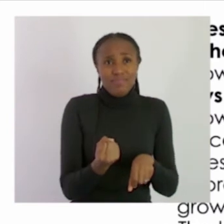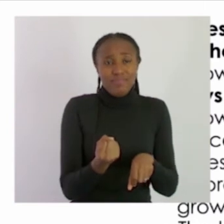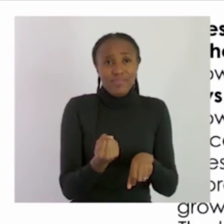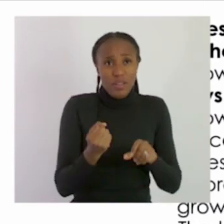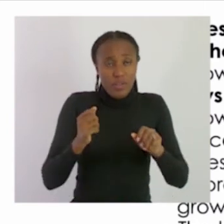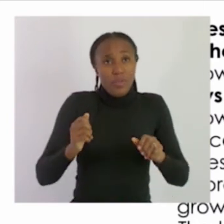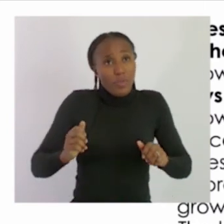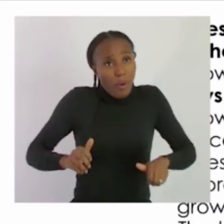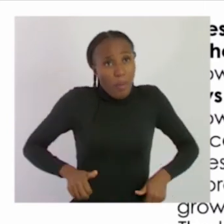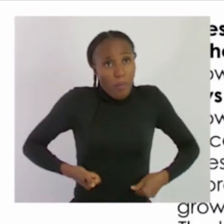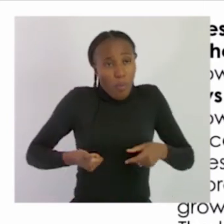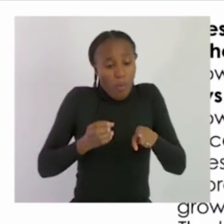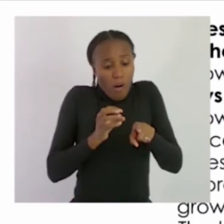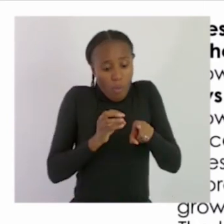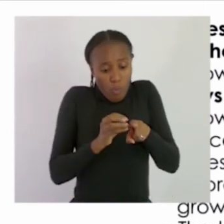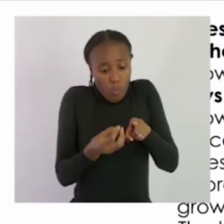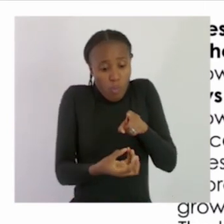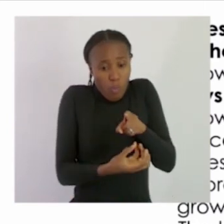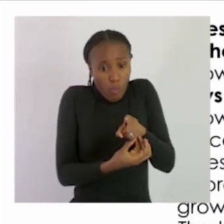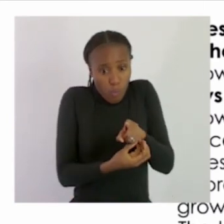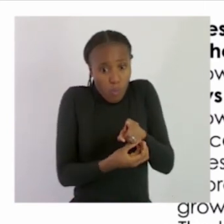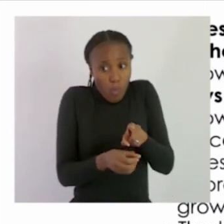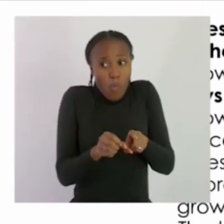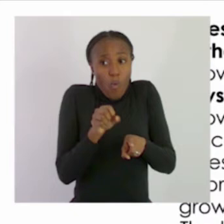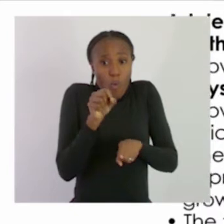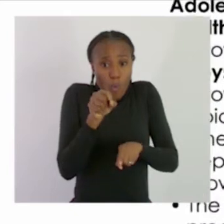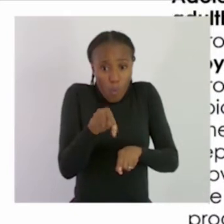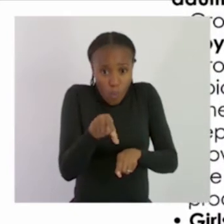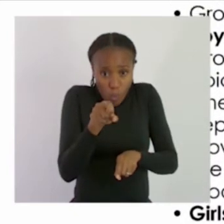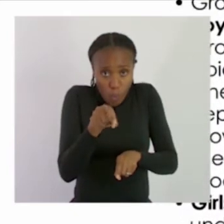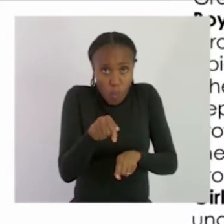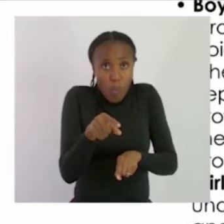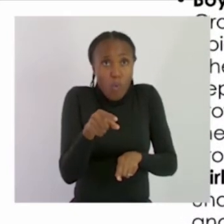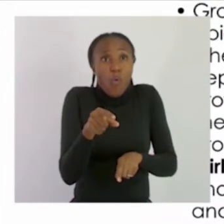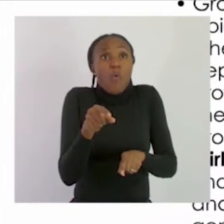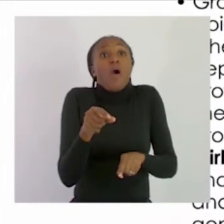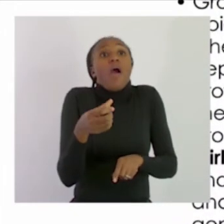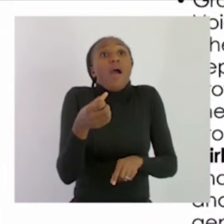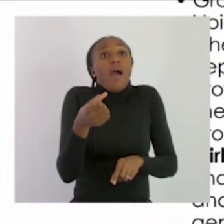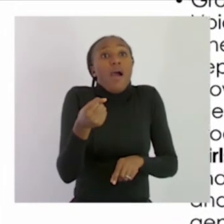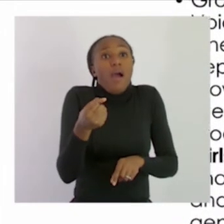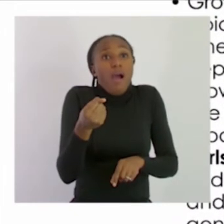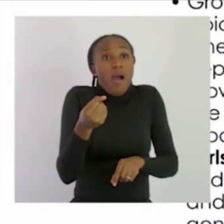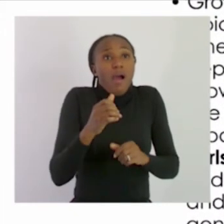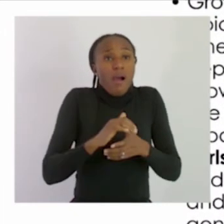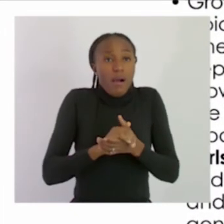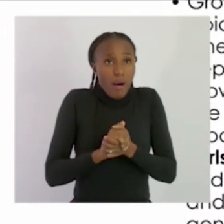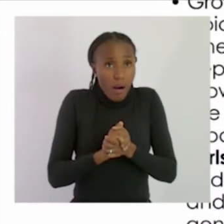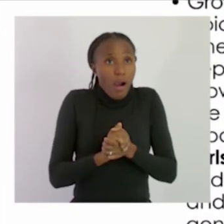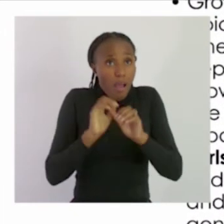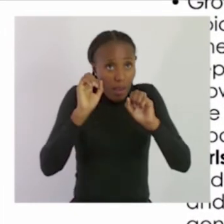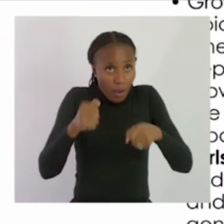The boys, the testicles, they start to produce sperm. It means they are at the stage of